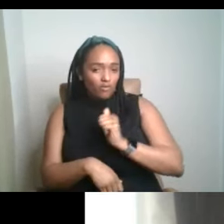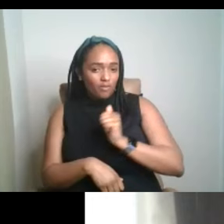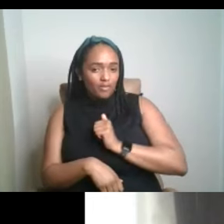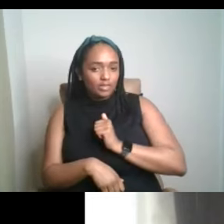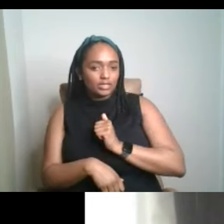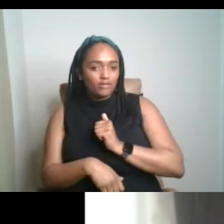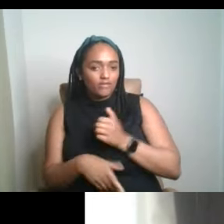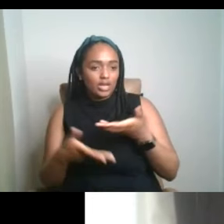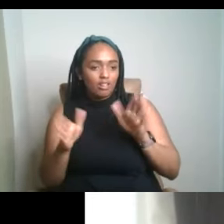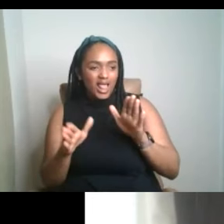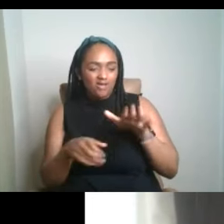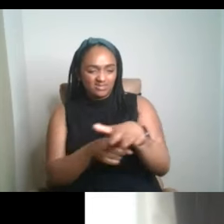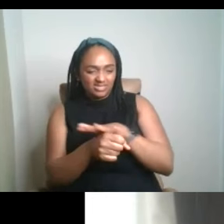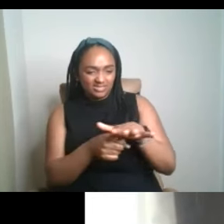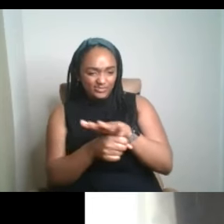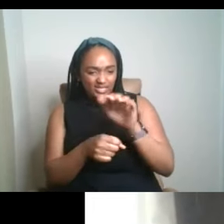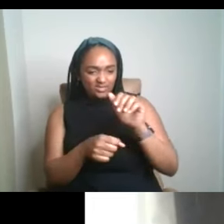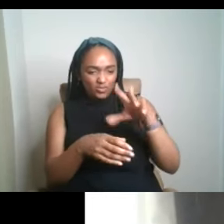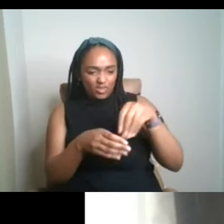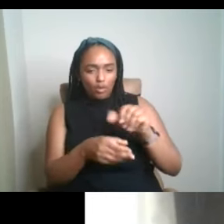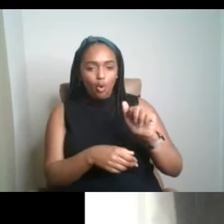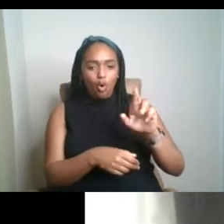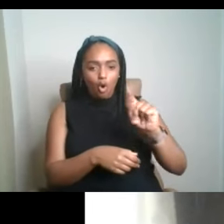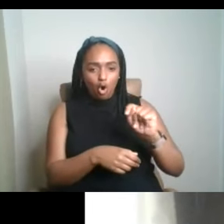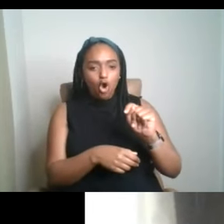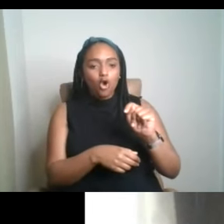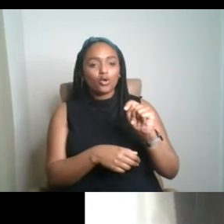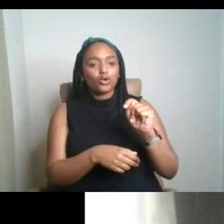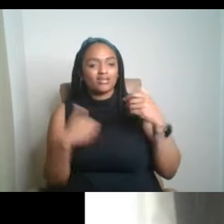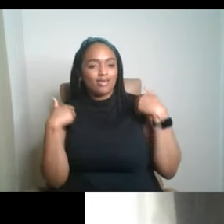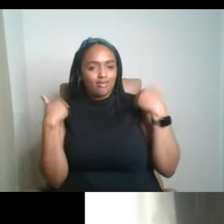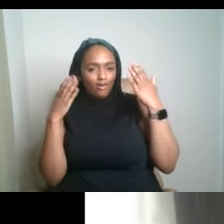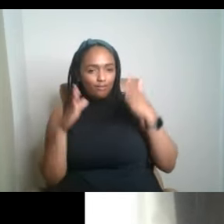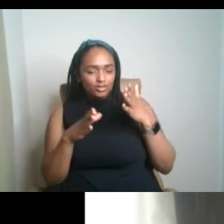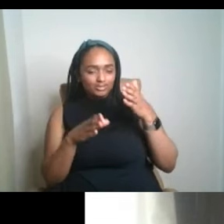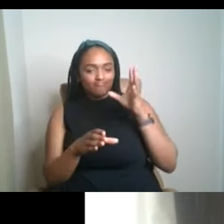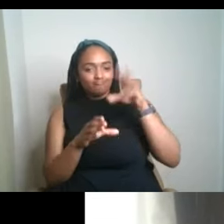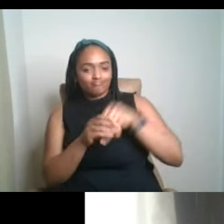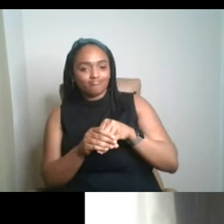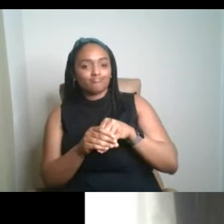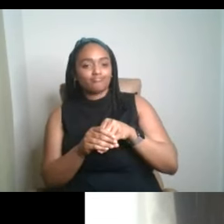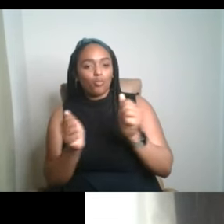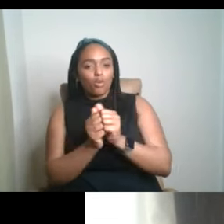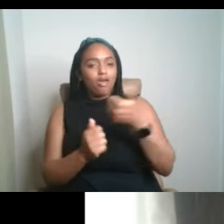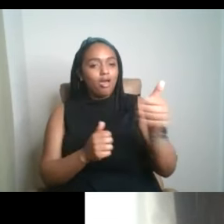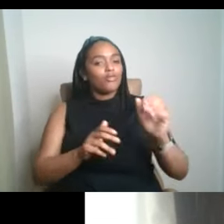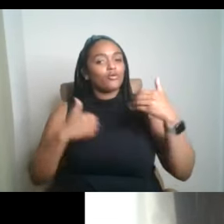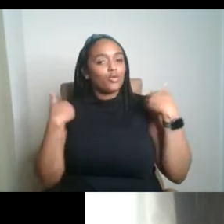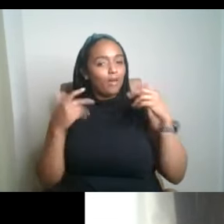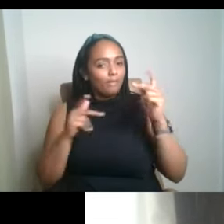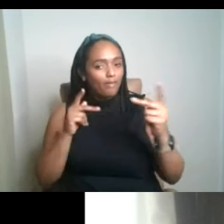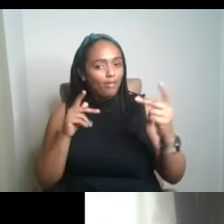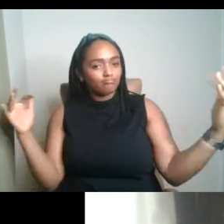me. So as a young person, I could come be with other young people and